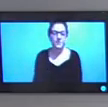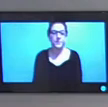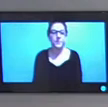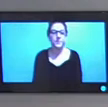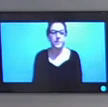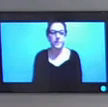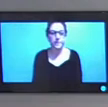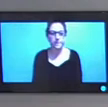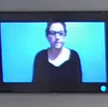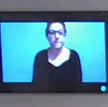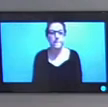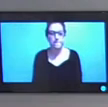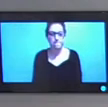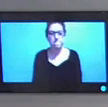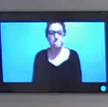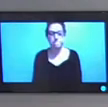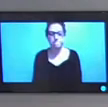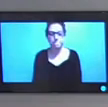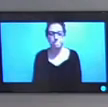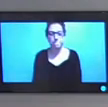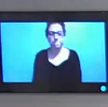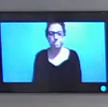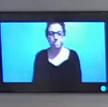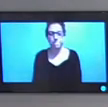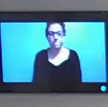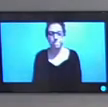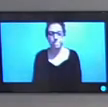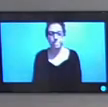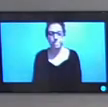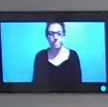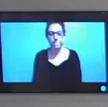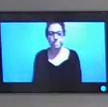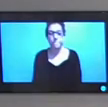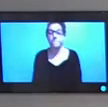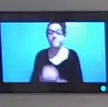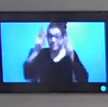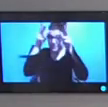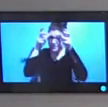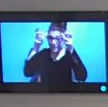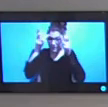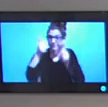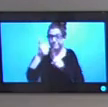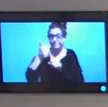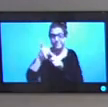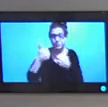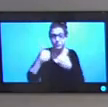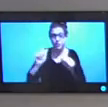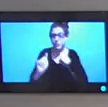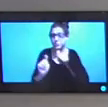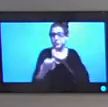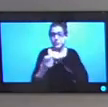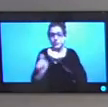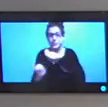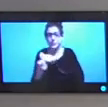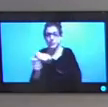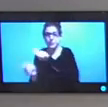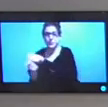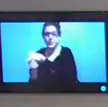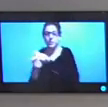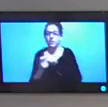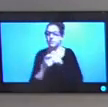hand. The saints who hear in patience loss